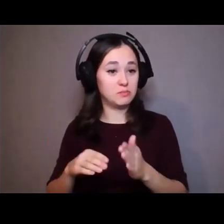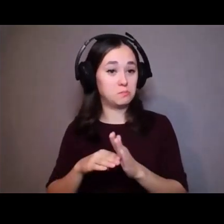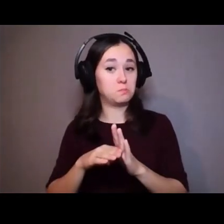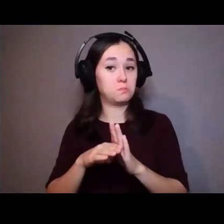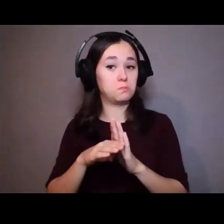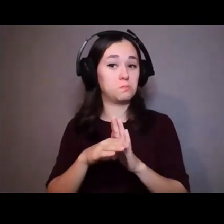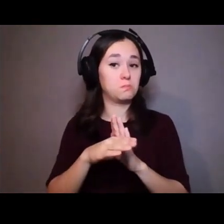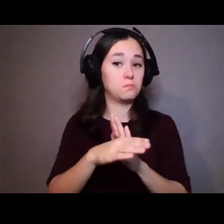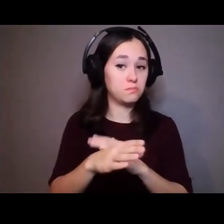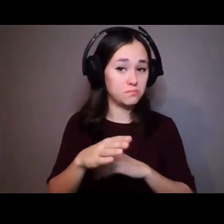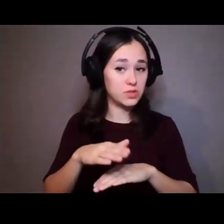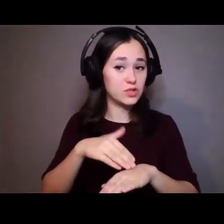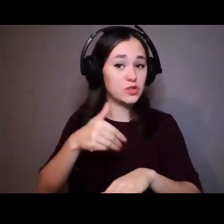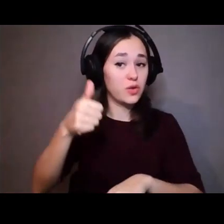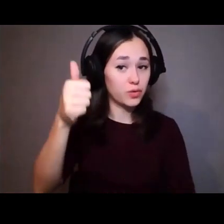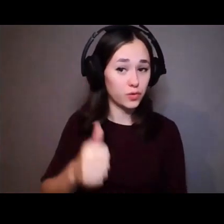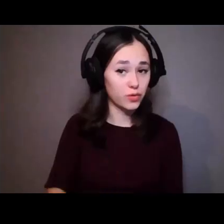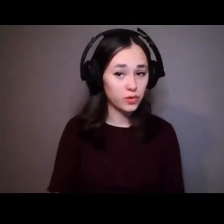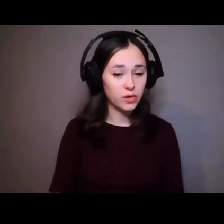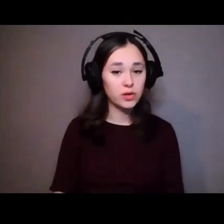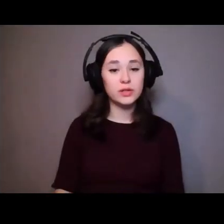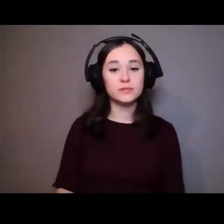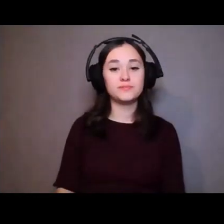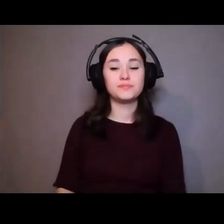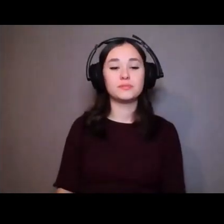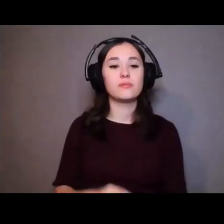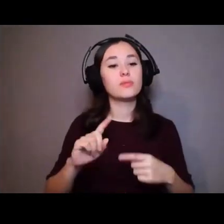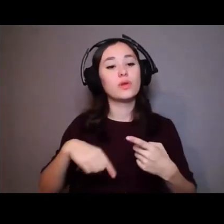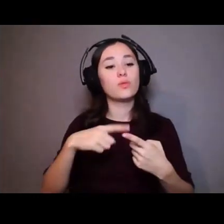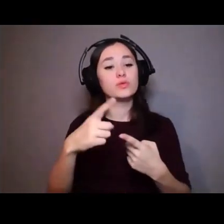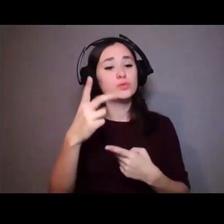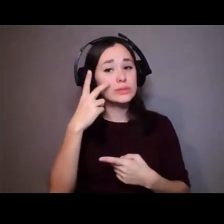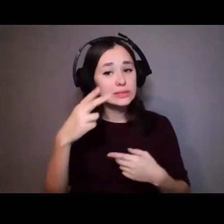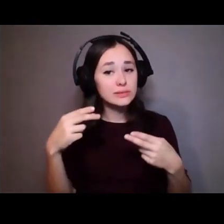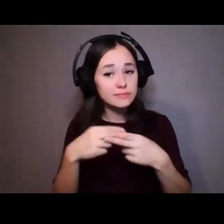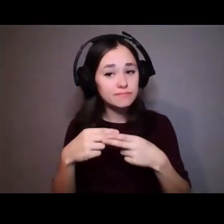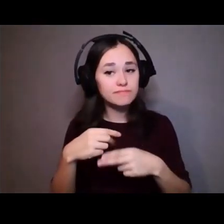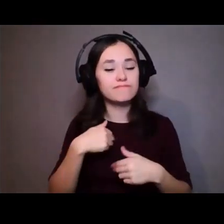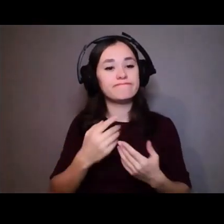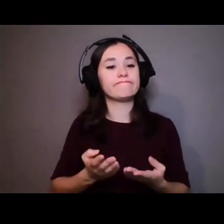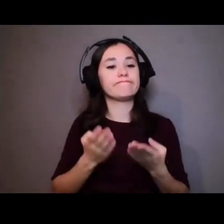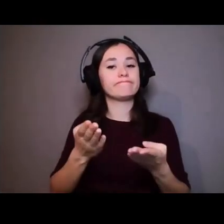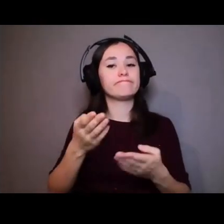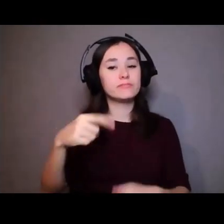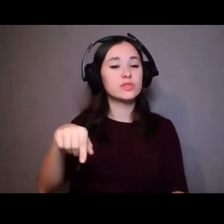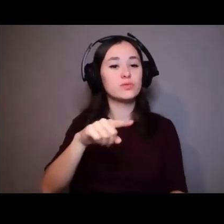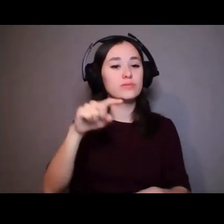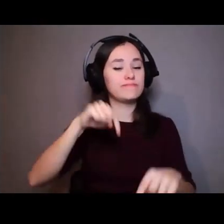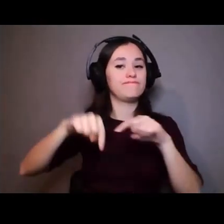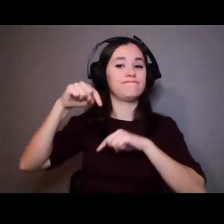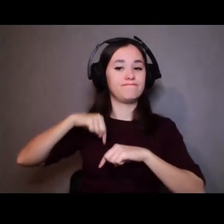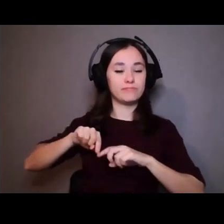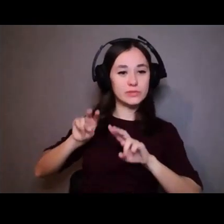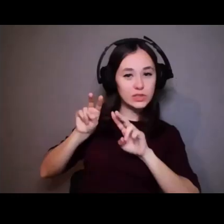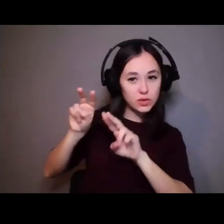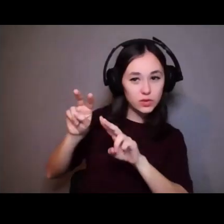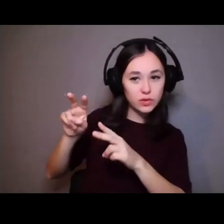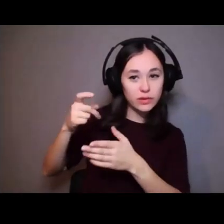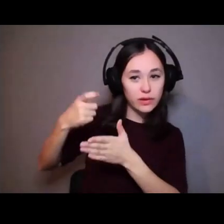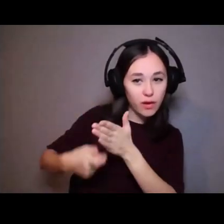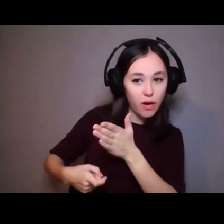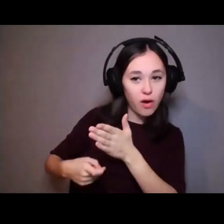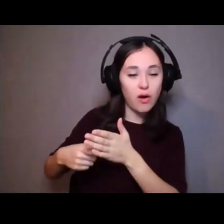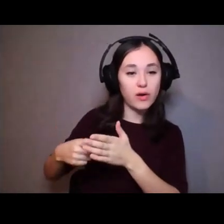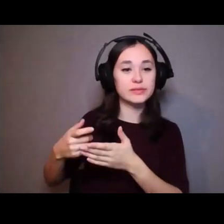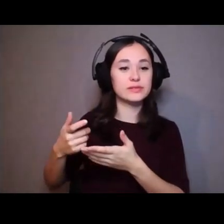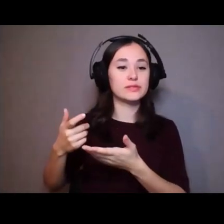in recent years. I'd encourage you, when you do see the deck, just to go back to look at that cost center and cost driver set of